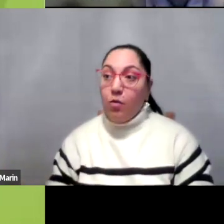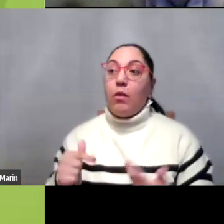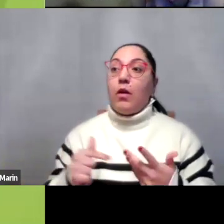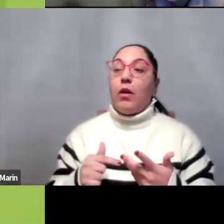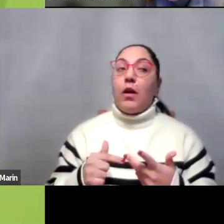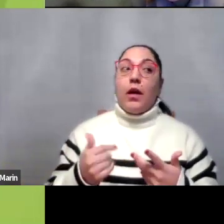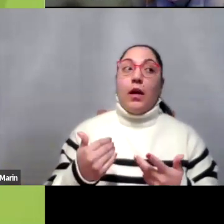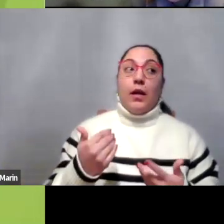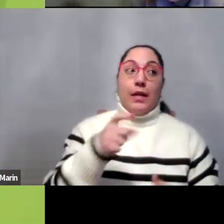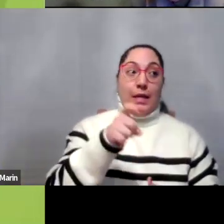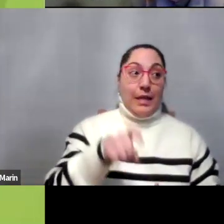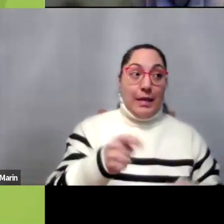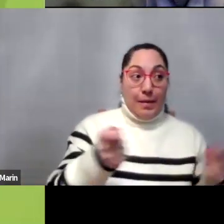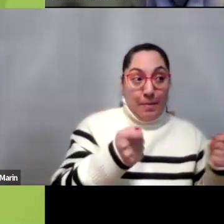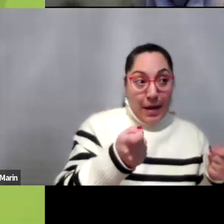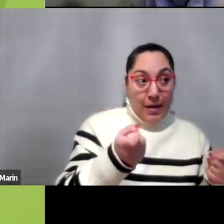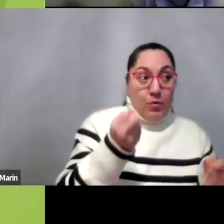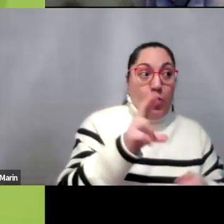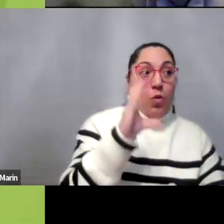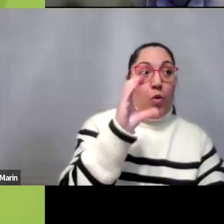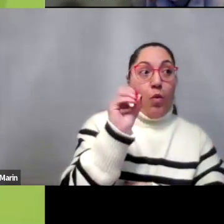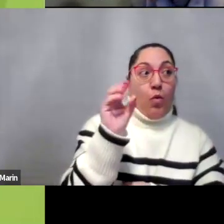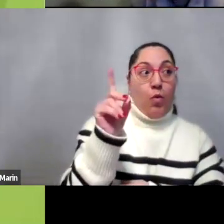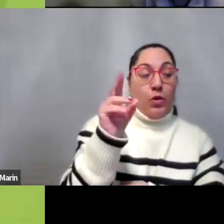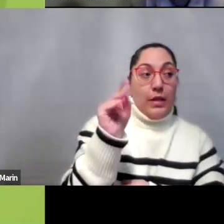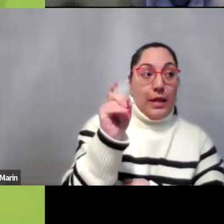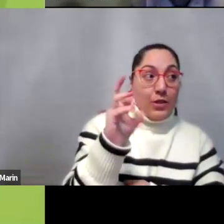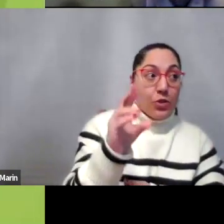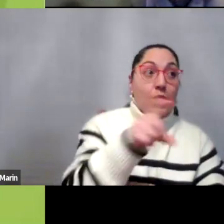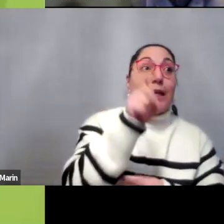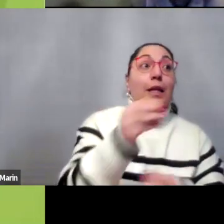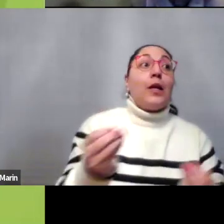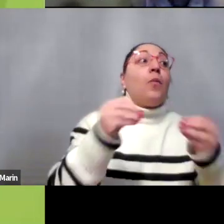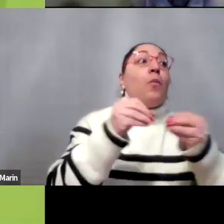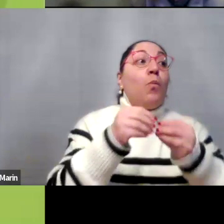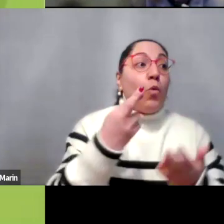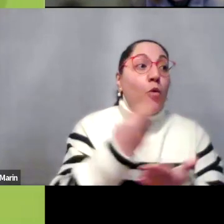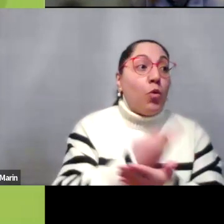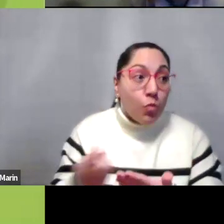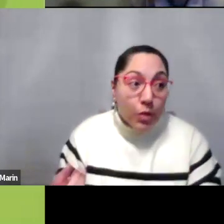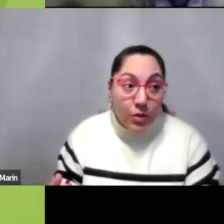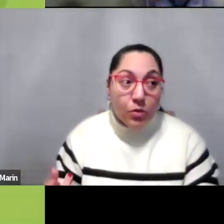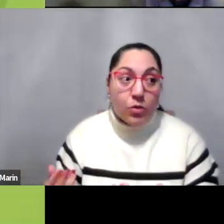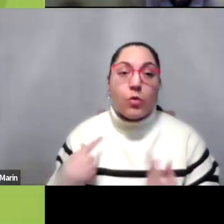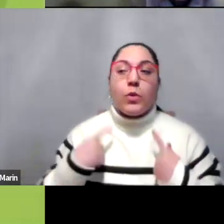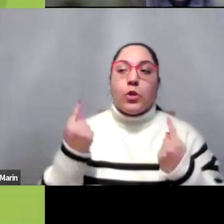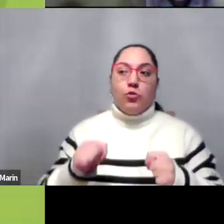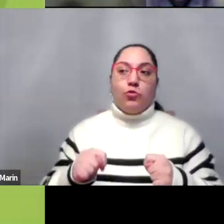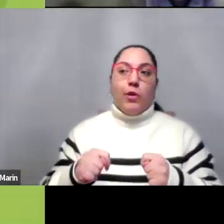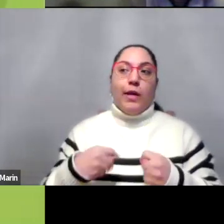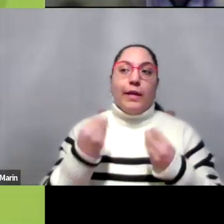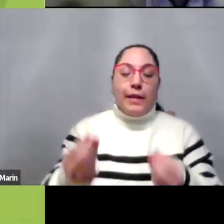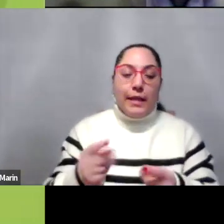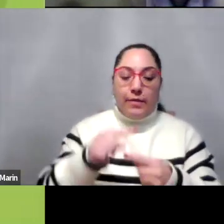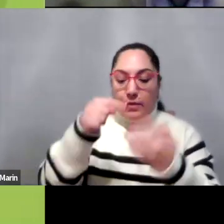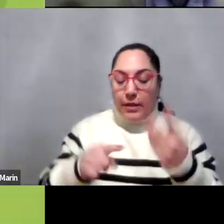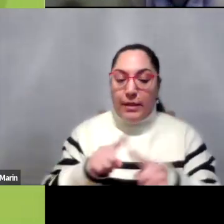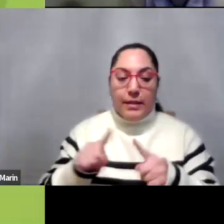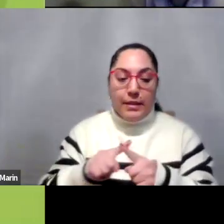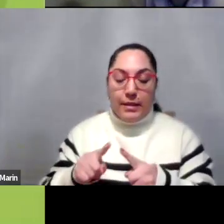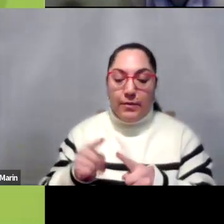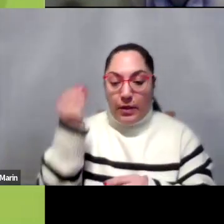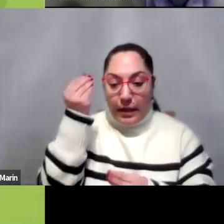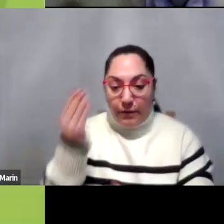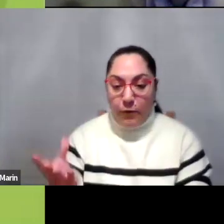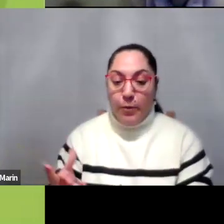coordination or management needs they may need, if they need additional resources in the community. We try to assist with that. So we brainstorm. And sometimes